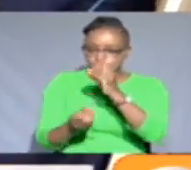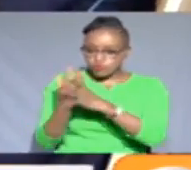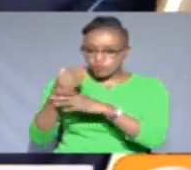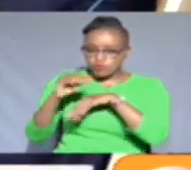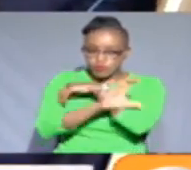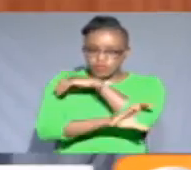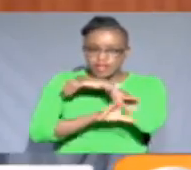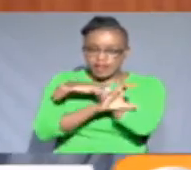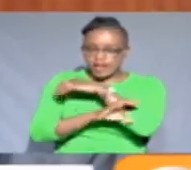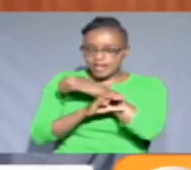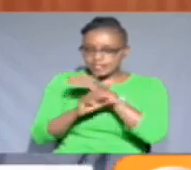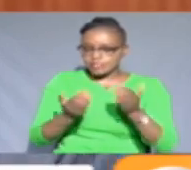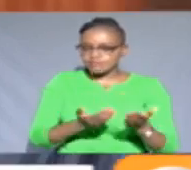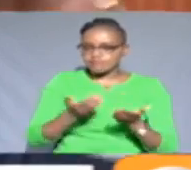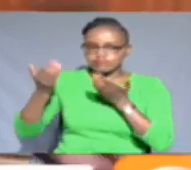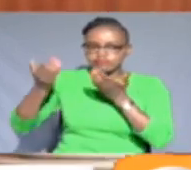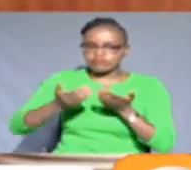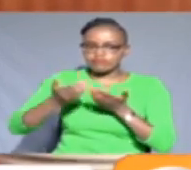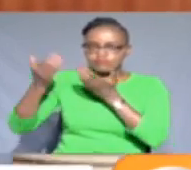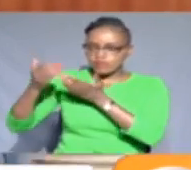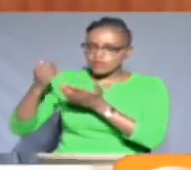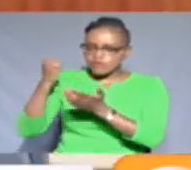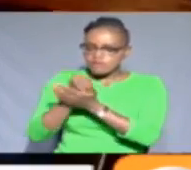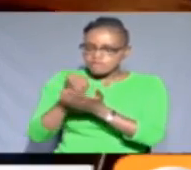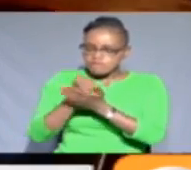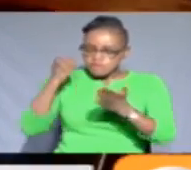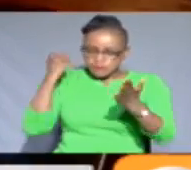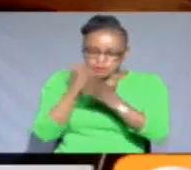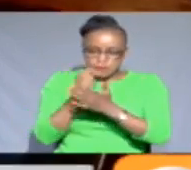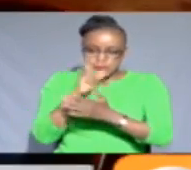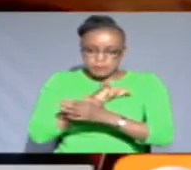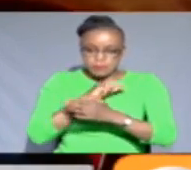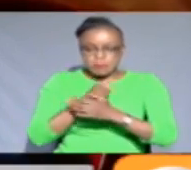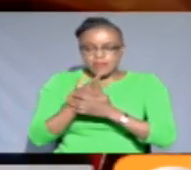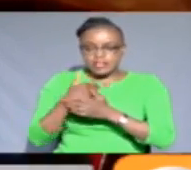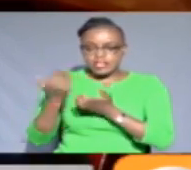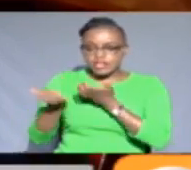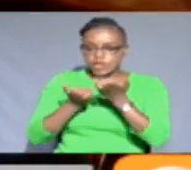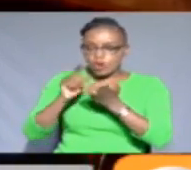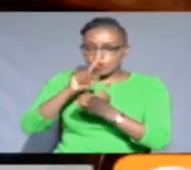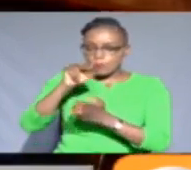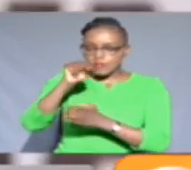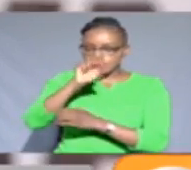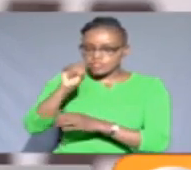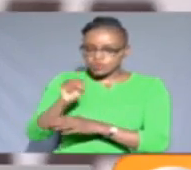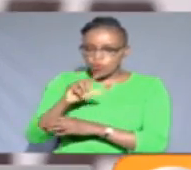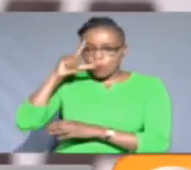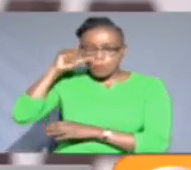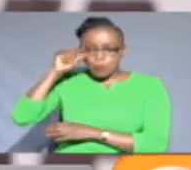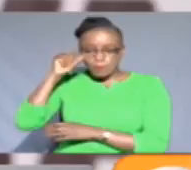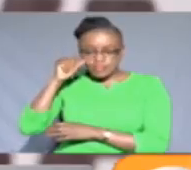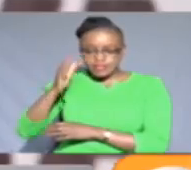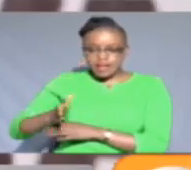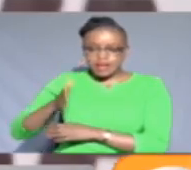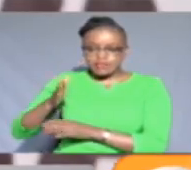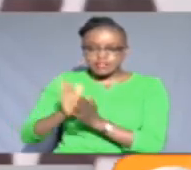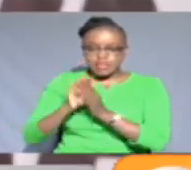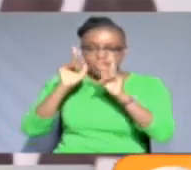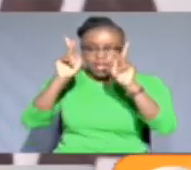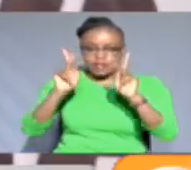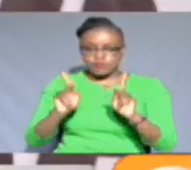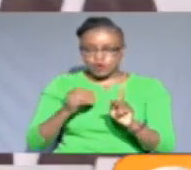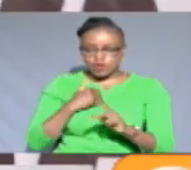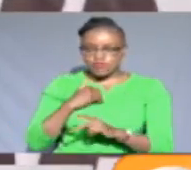country's exports. Munya notes the gazetted special economic zones in Mombasa, Naivasha and Kisumu will position